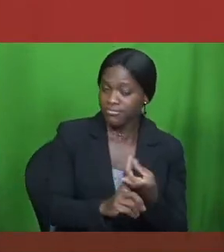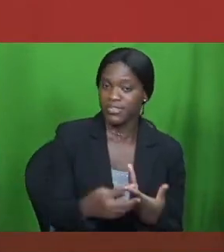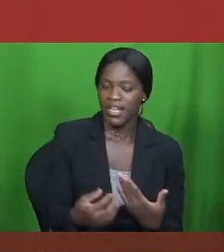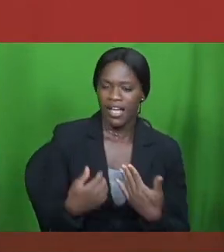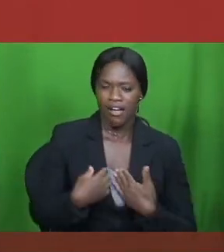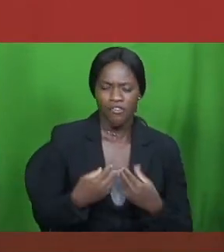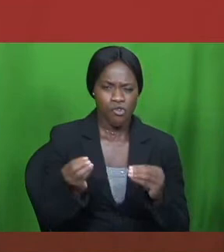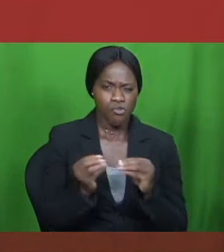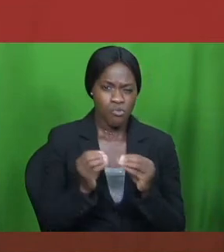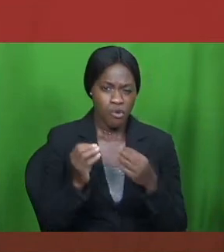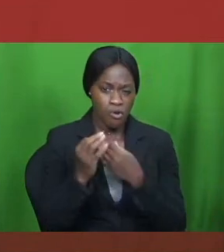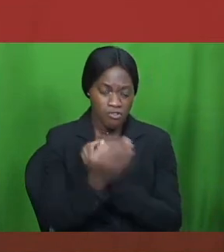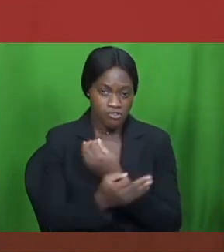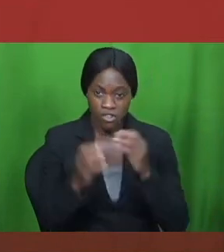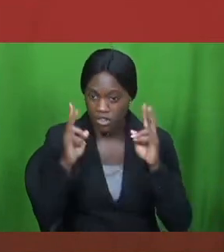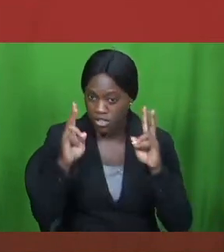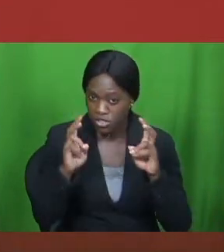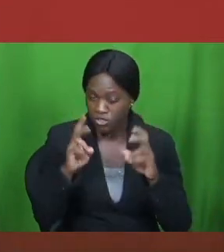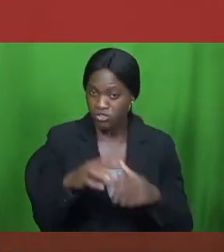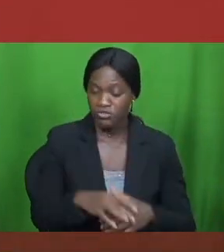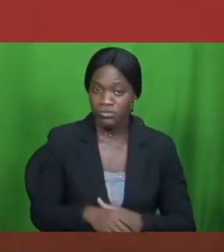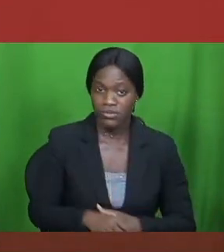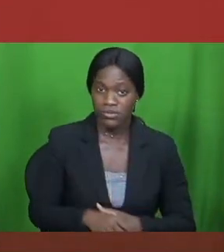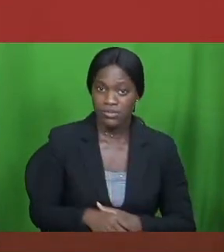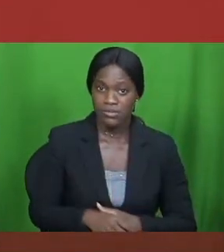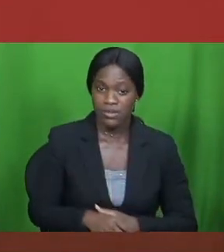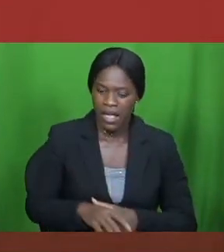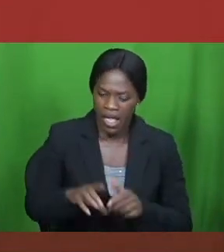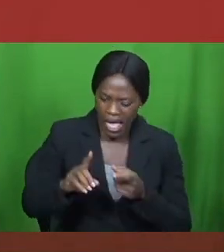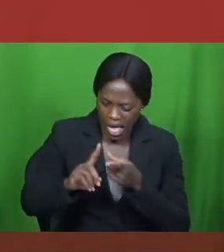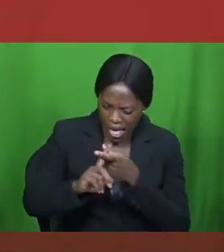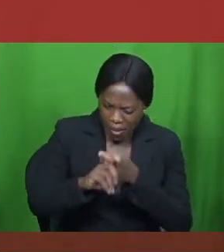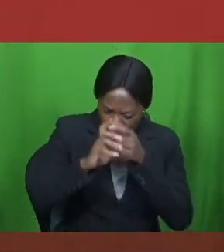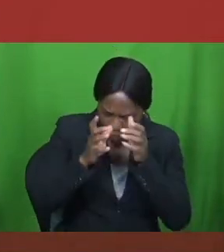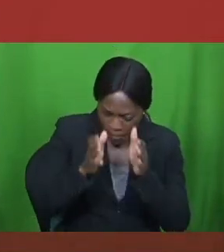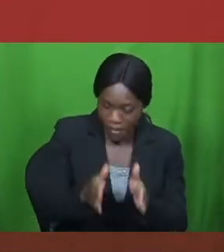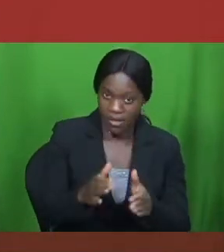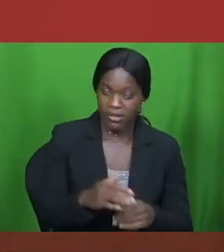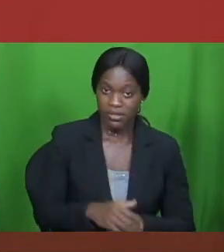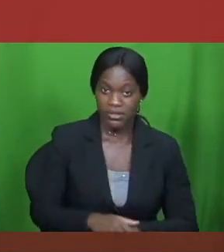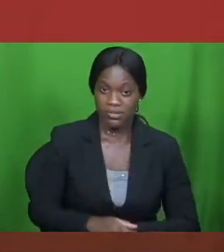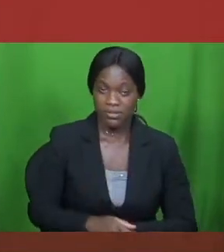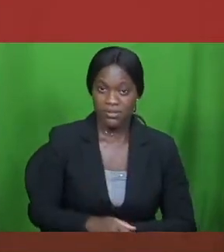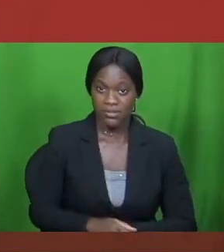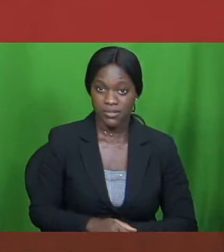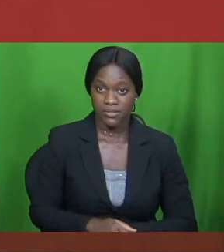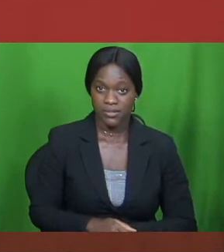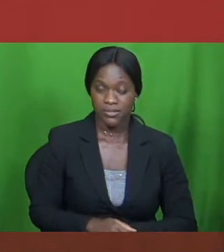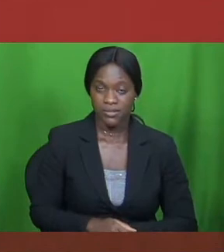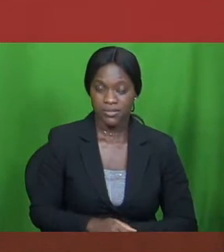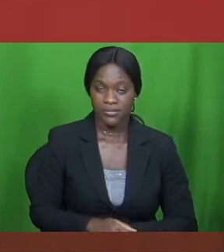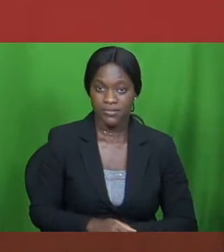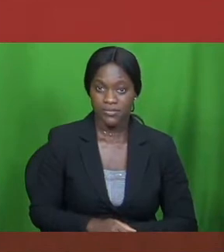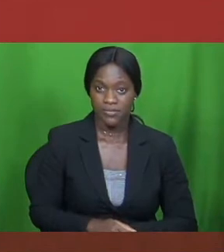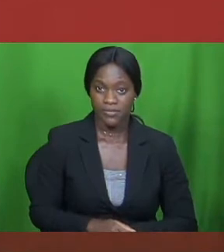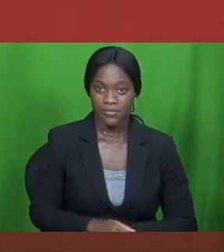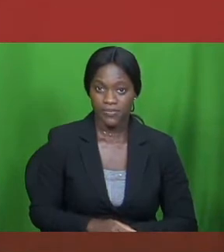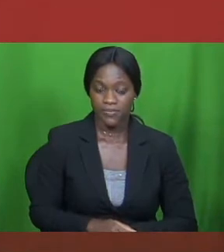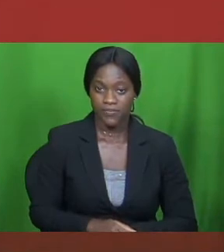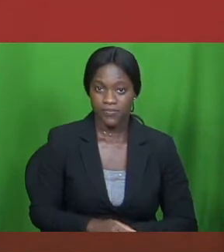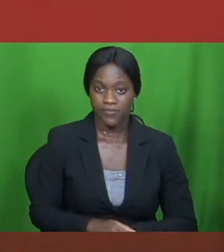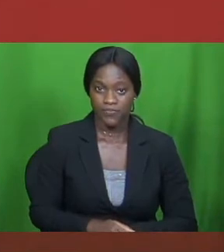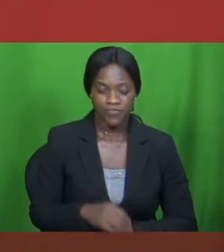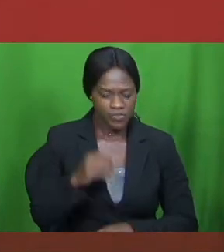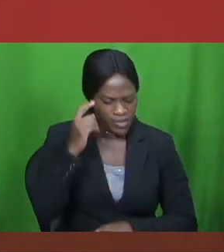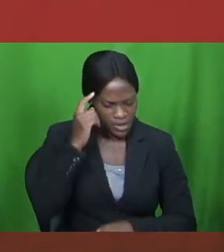country. They were partners in governance. And I think that various